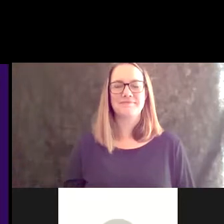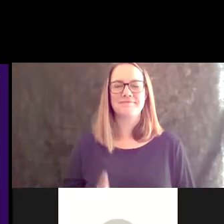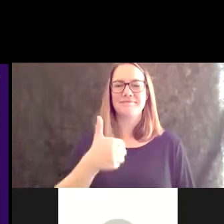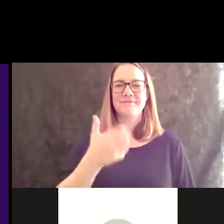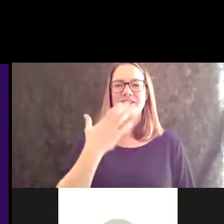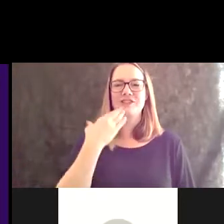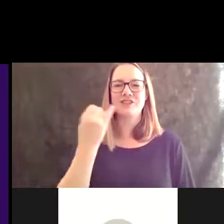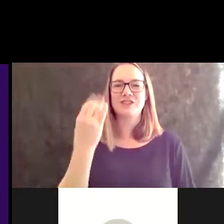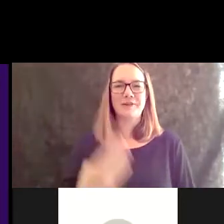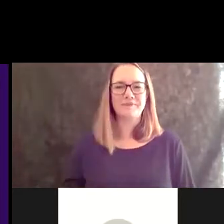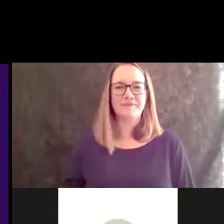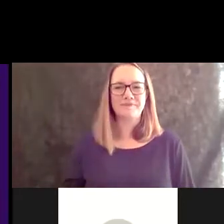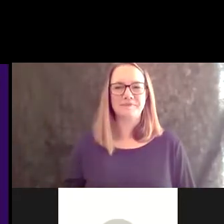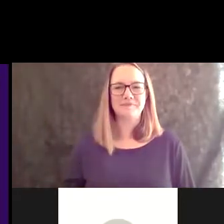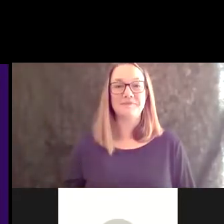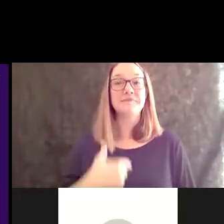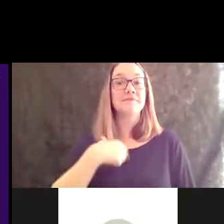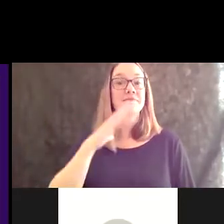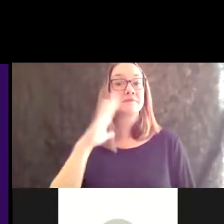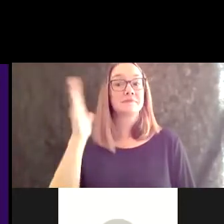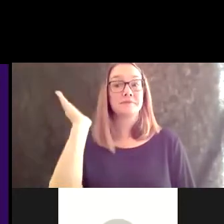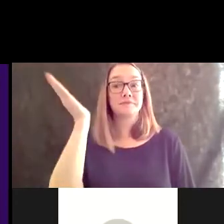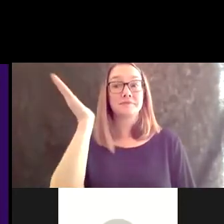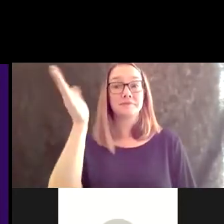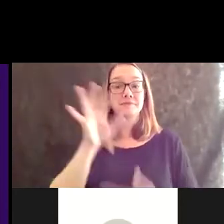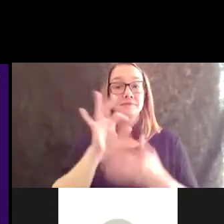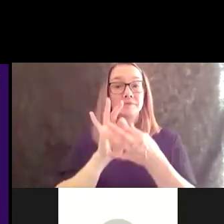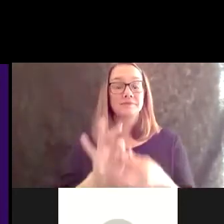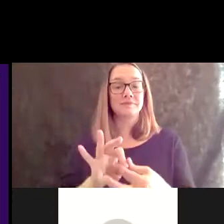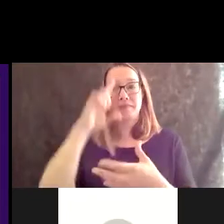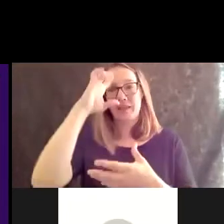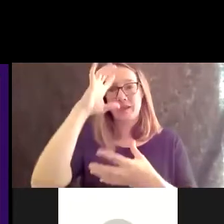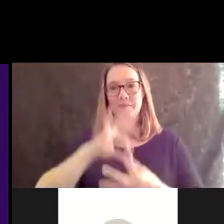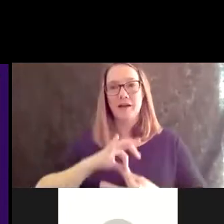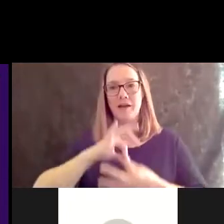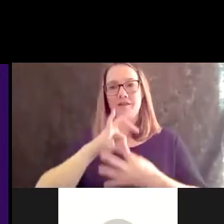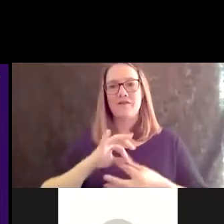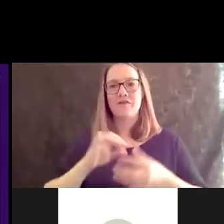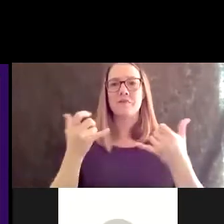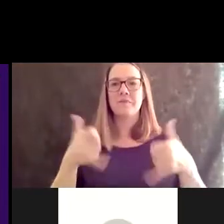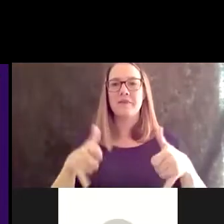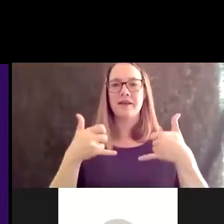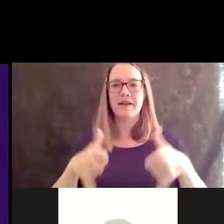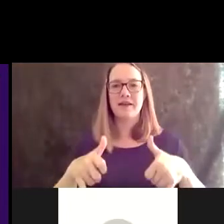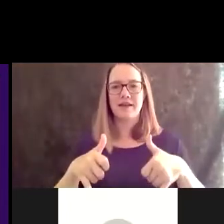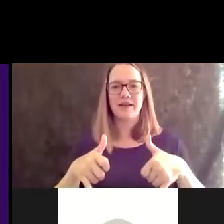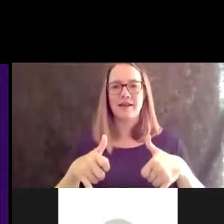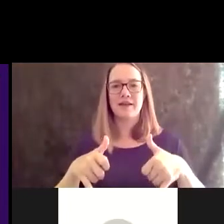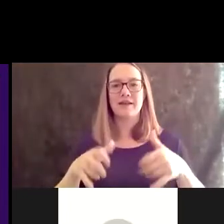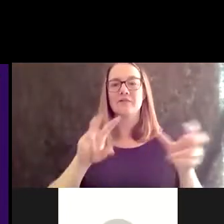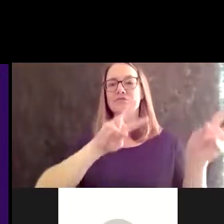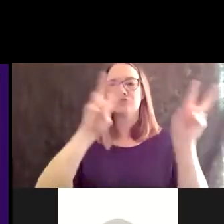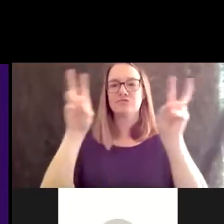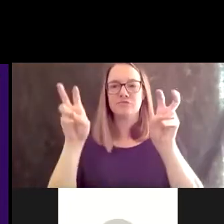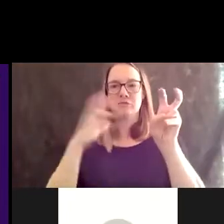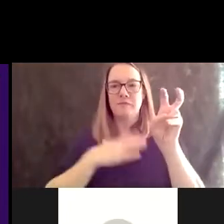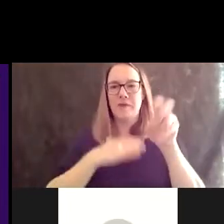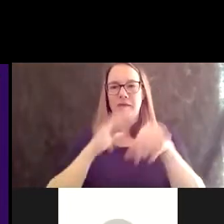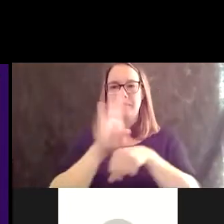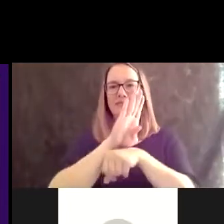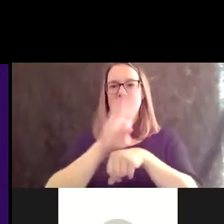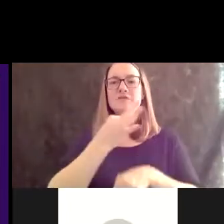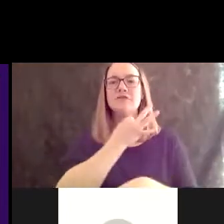Awesome. So I will be presenting on mindful play, and this is under my business, Curious Sunshine, which